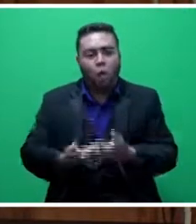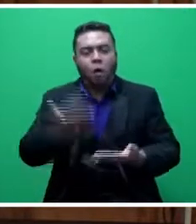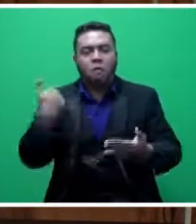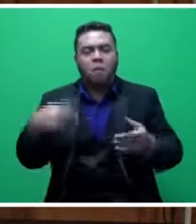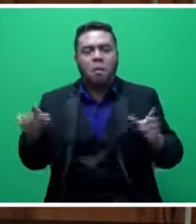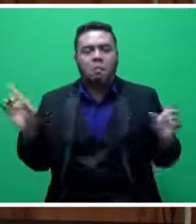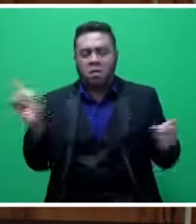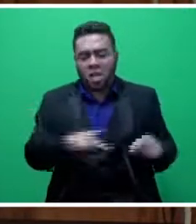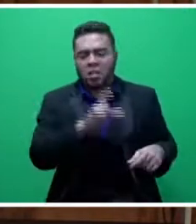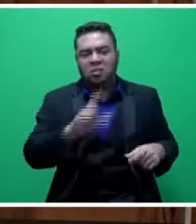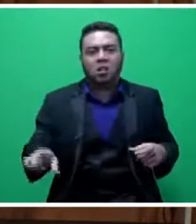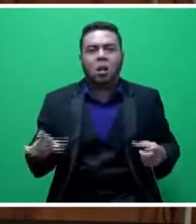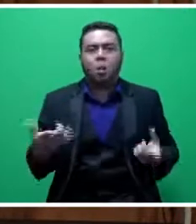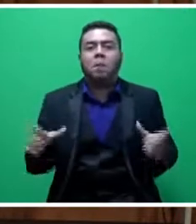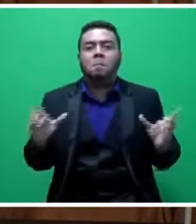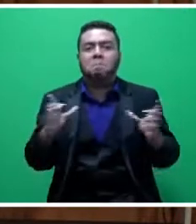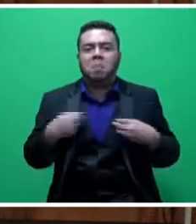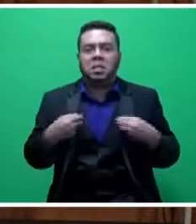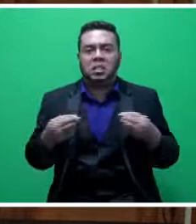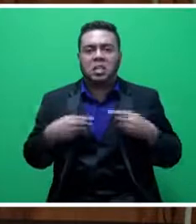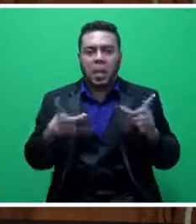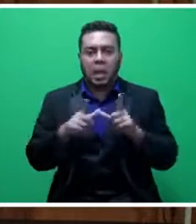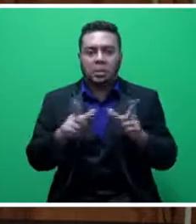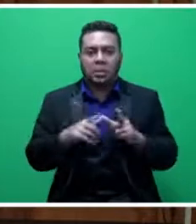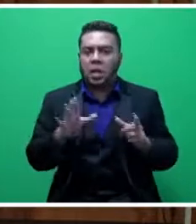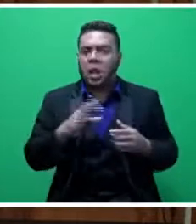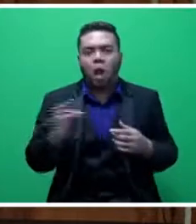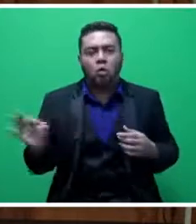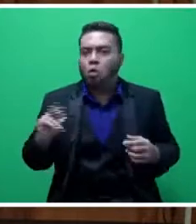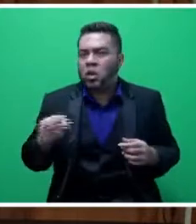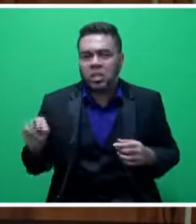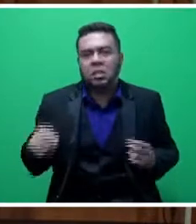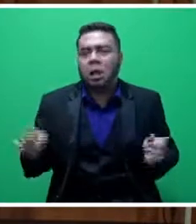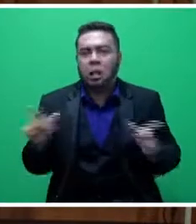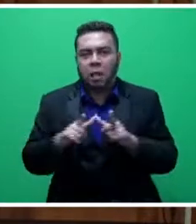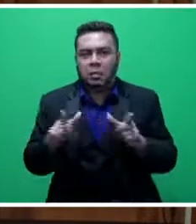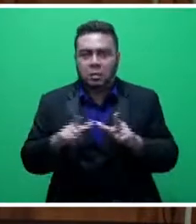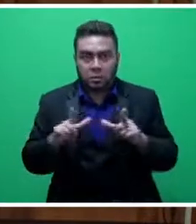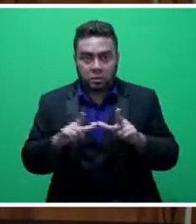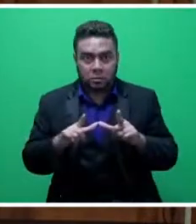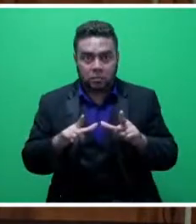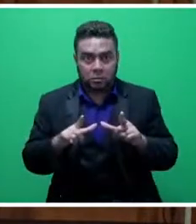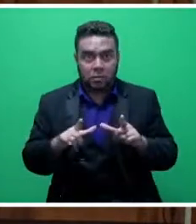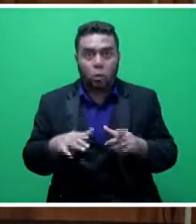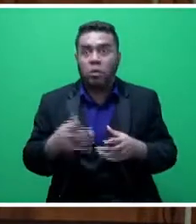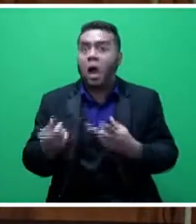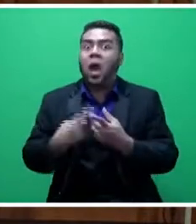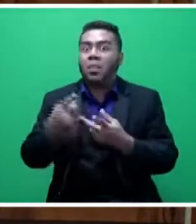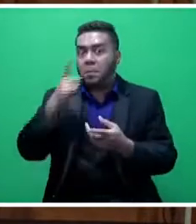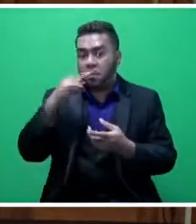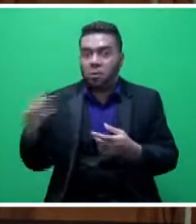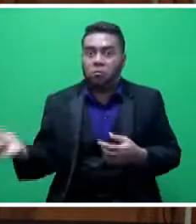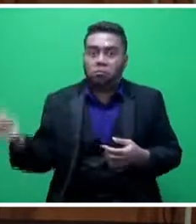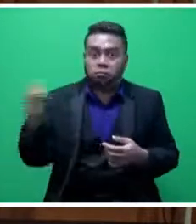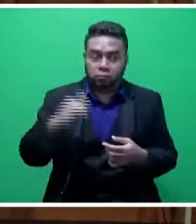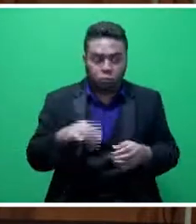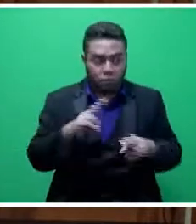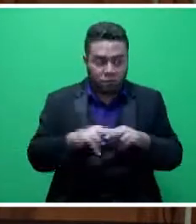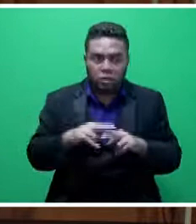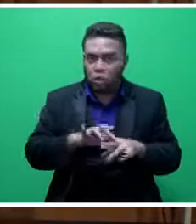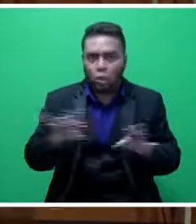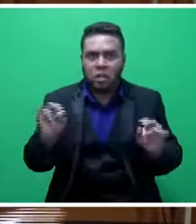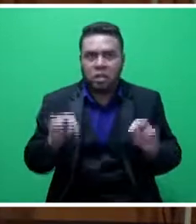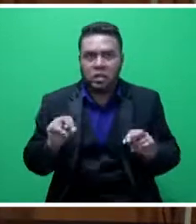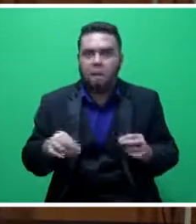regime to make it easier for ordinary Fijians to do business, and of course other people coming to Fiji too. It has, of course, been part